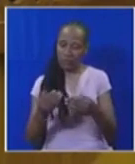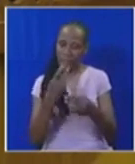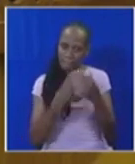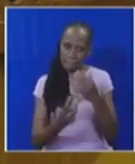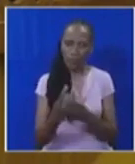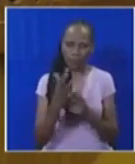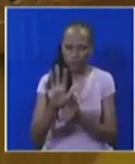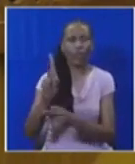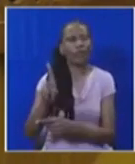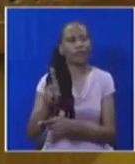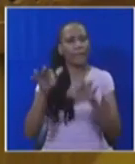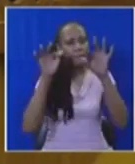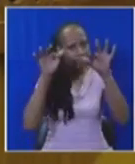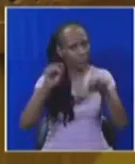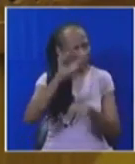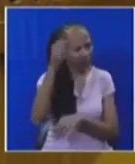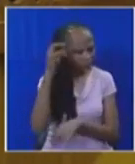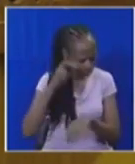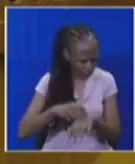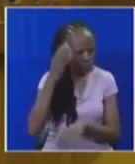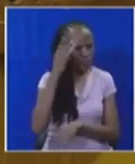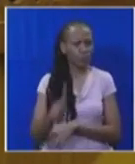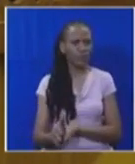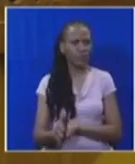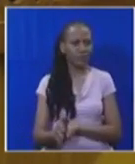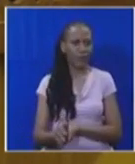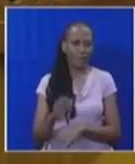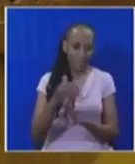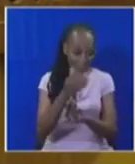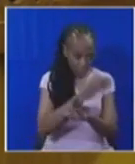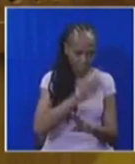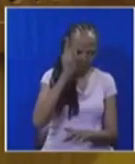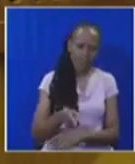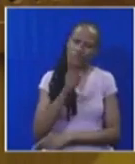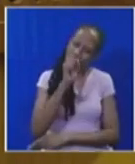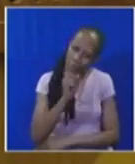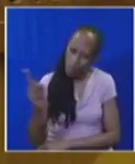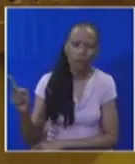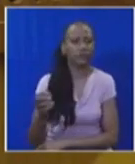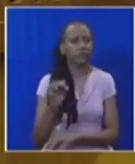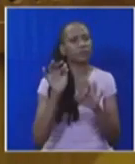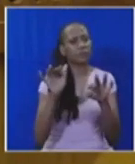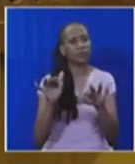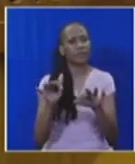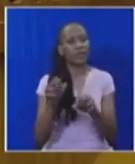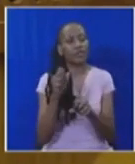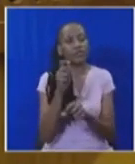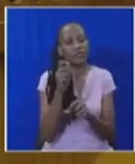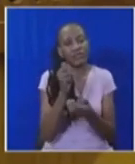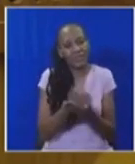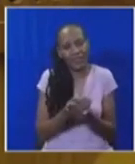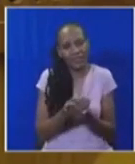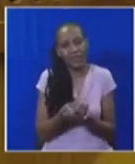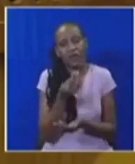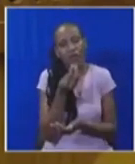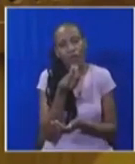public needs to know, since these reports often contain warnings to members of a specific community not to consume their tap water without